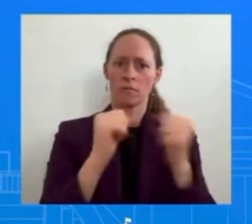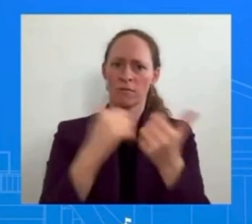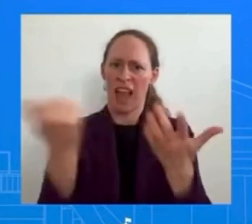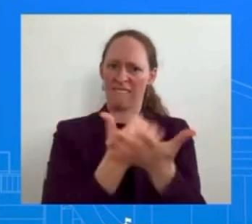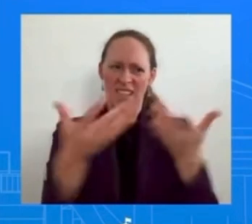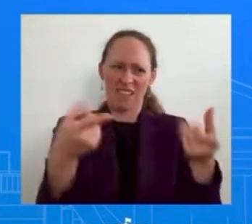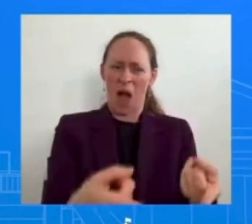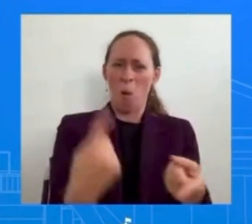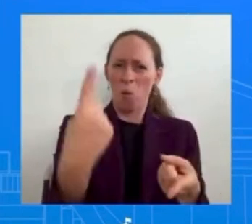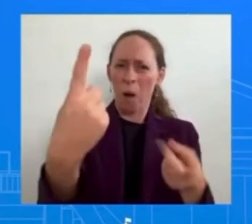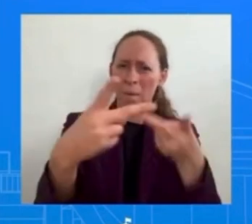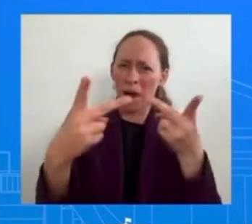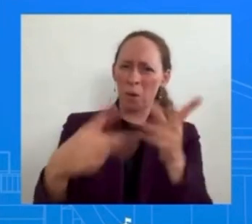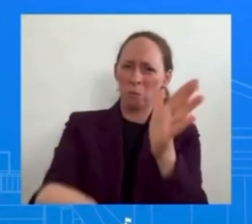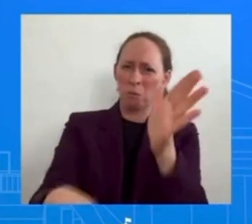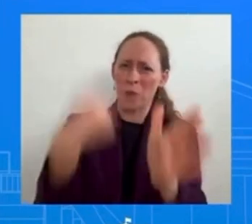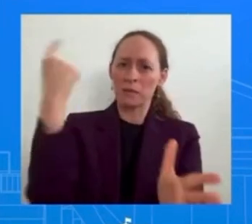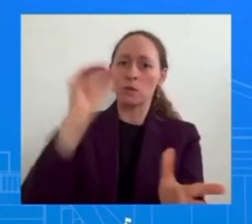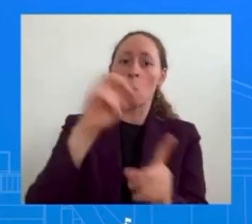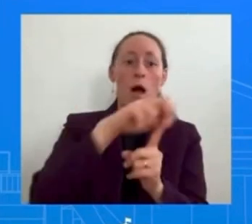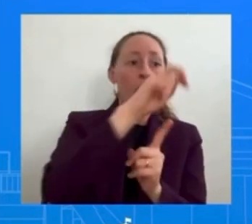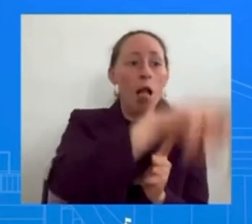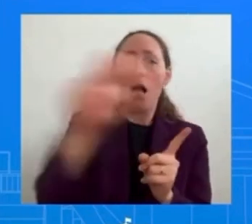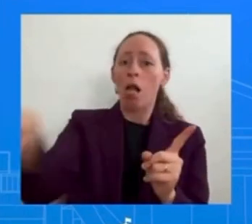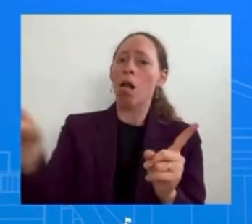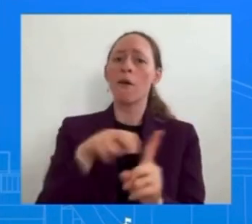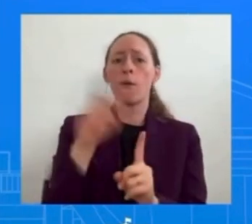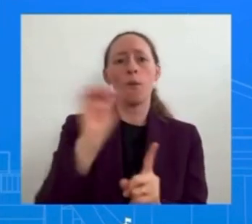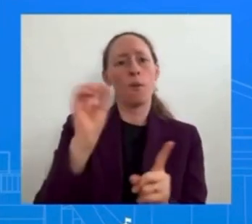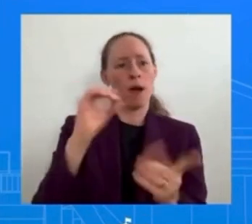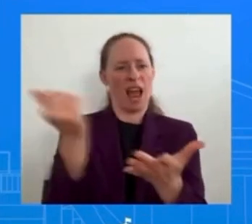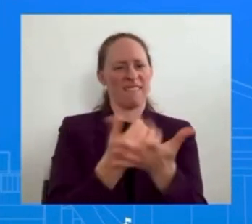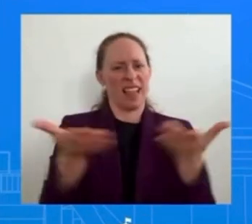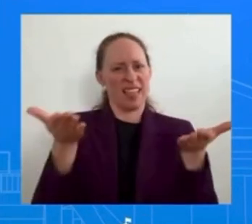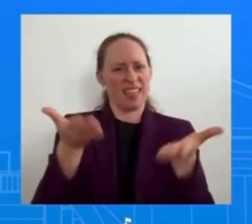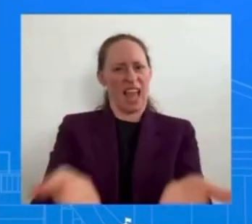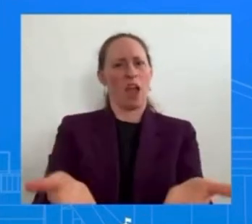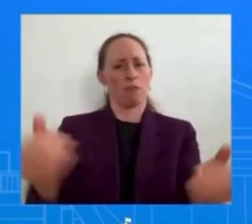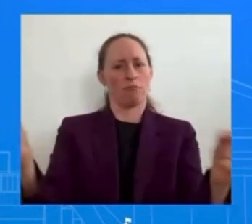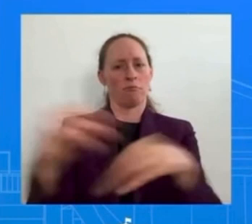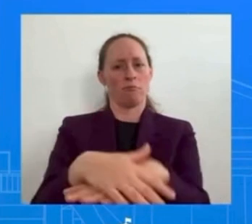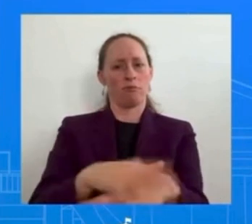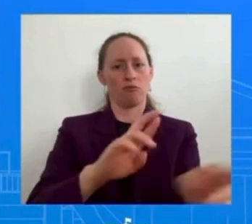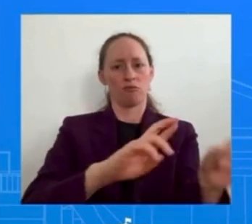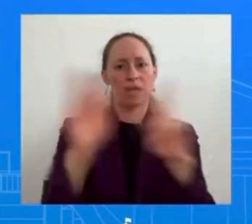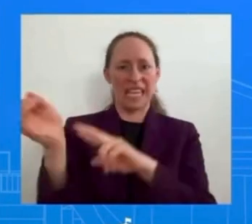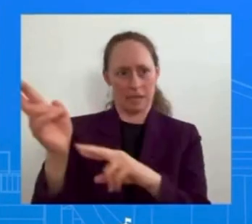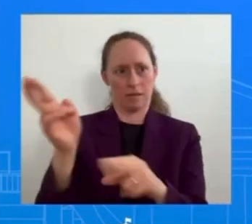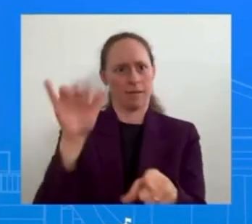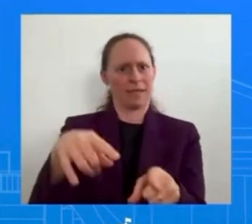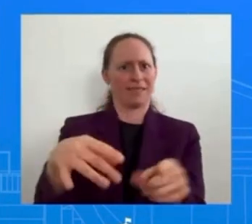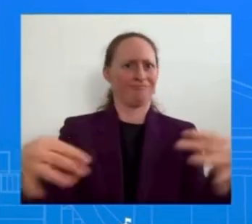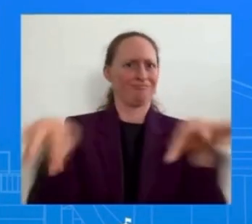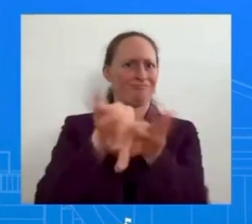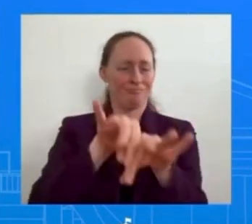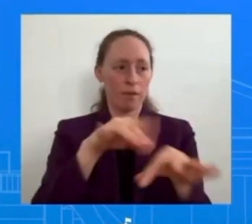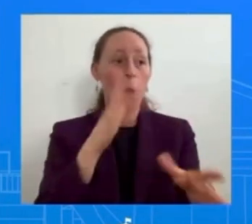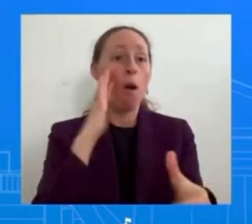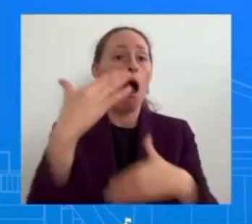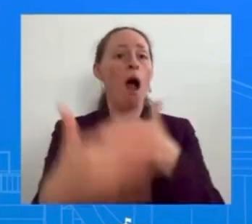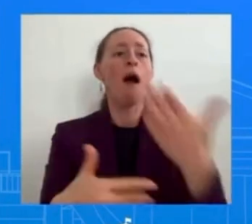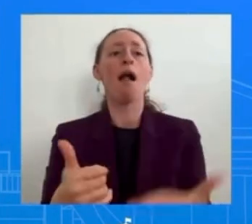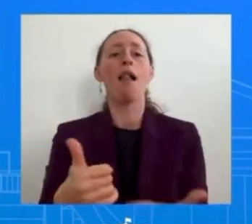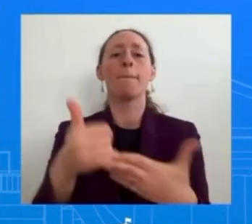additional support. And this is an important first step in their recovery process. We're also cognizant of the fact that the fires